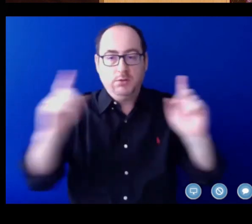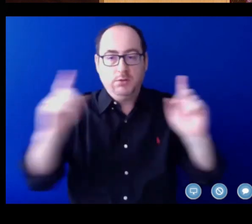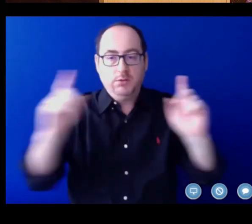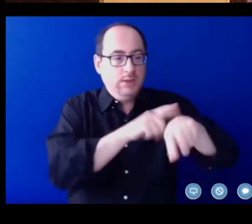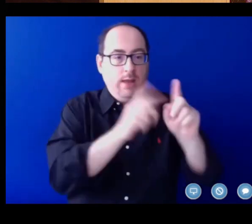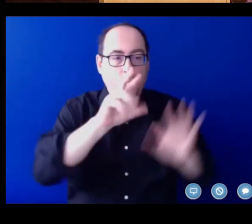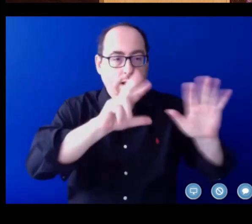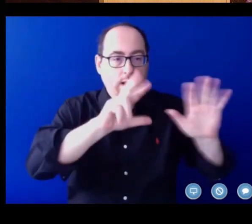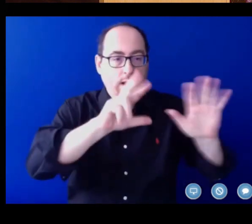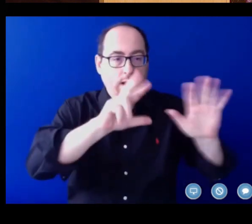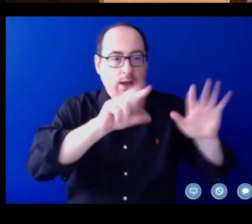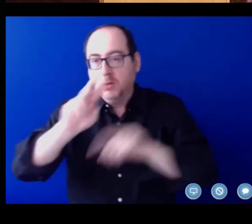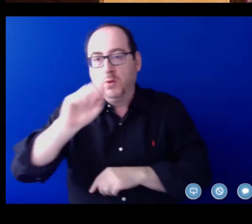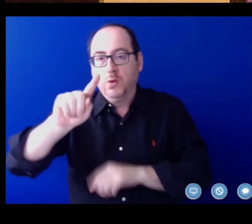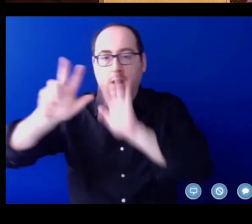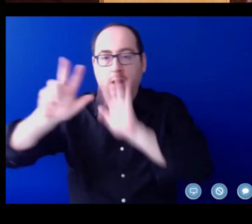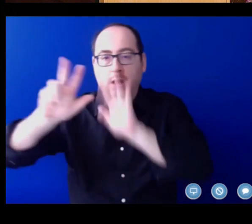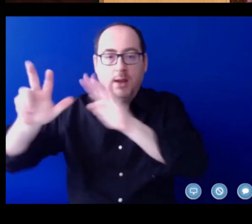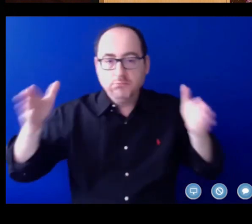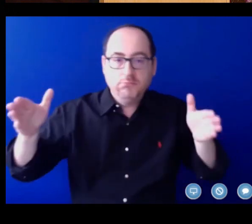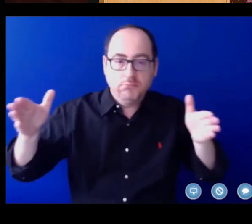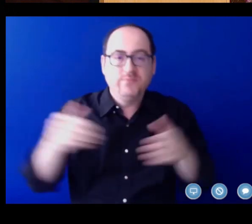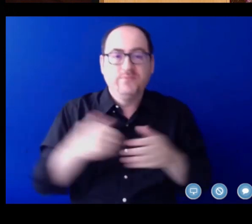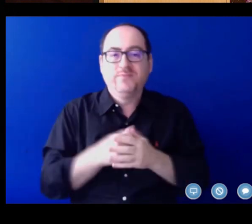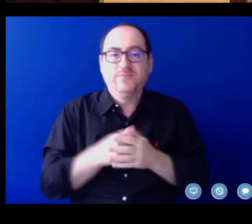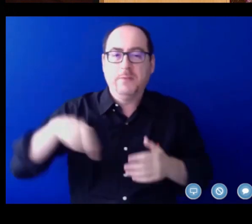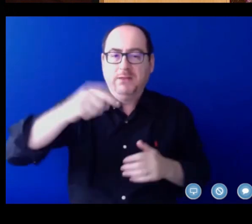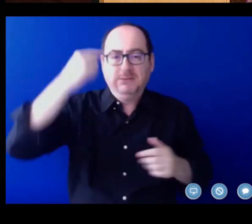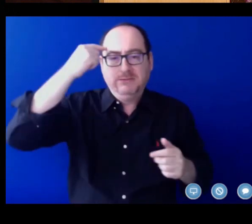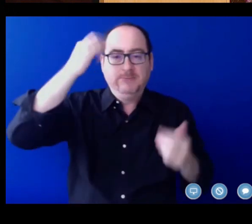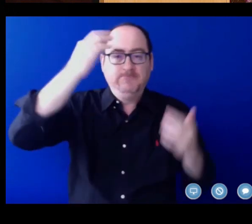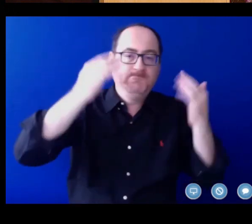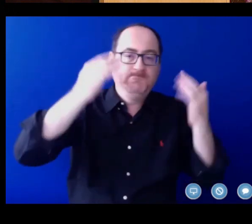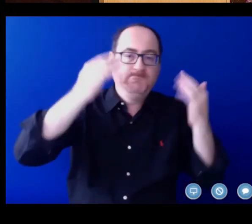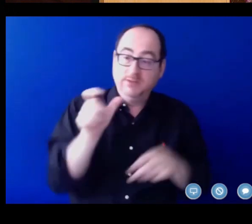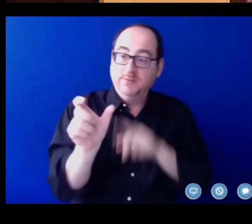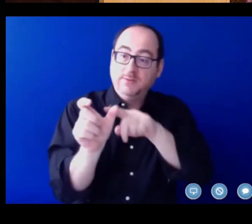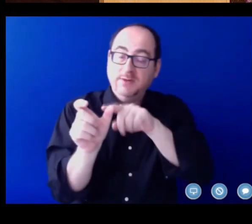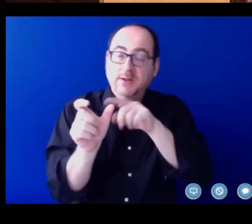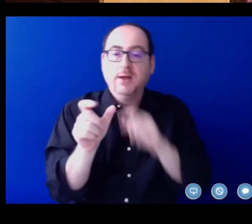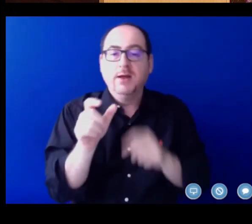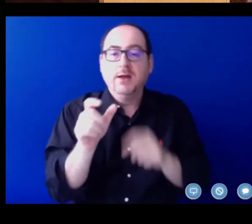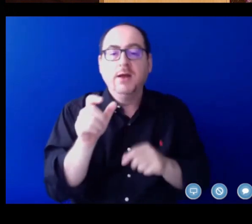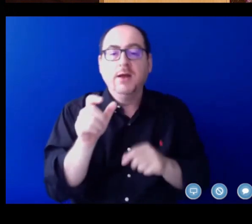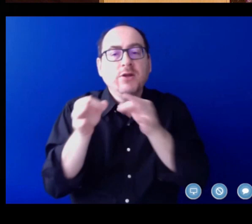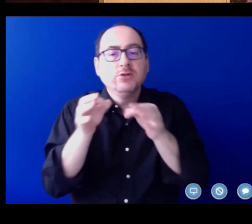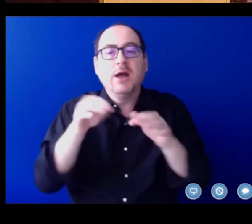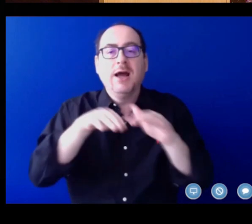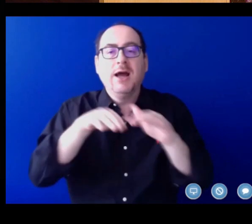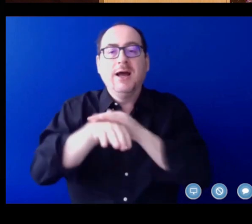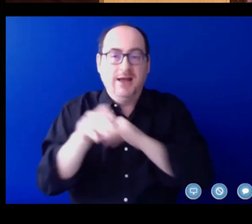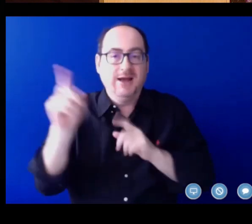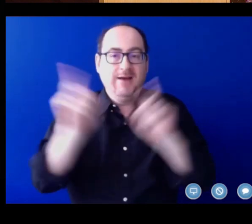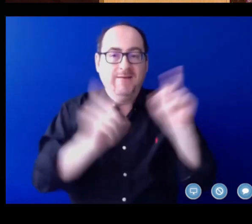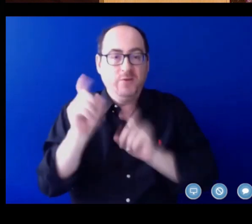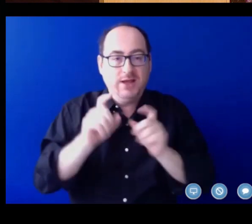I think we need to think critically about the term refugee crisis with respect to Europe and about the political work that is being done